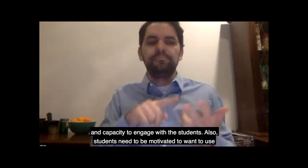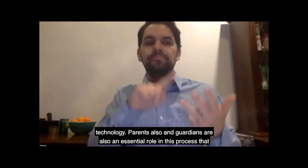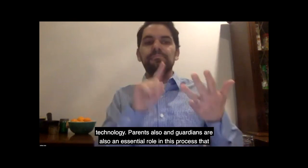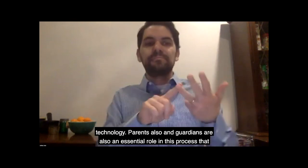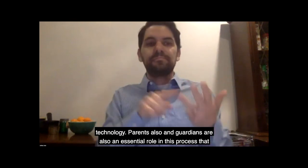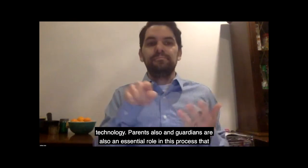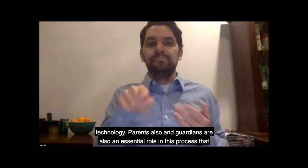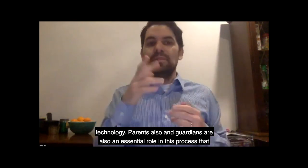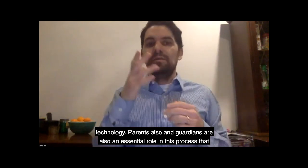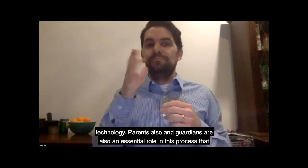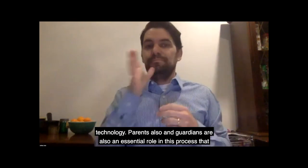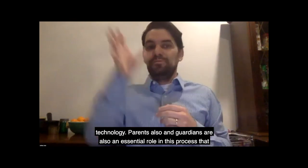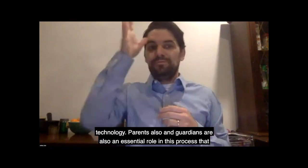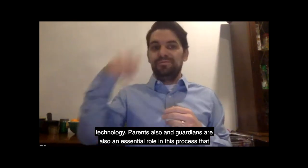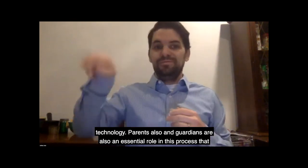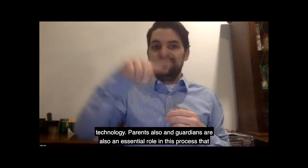use technology.